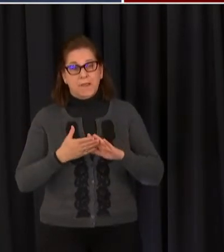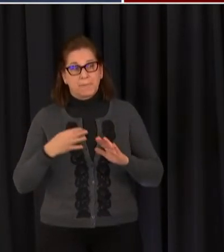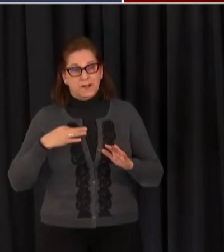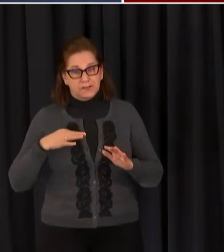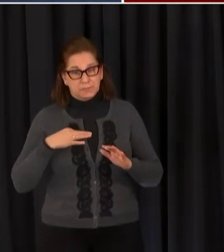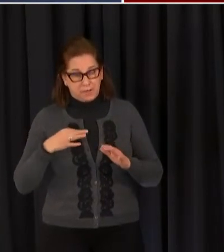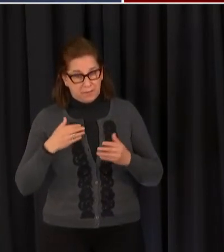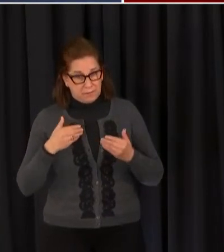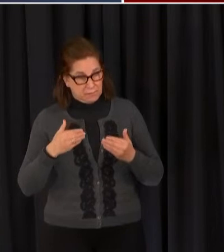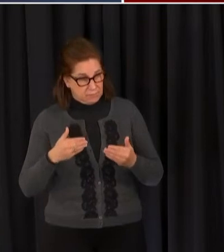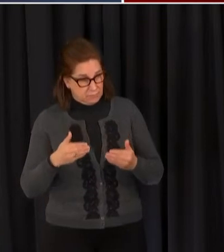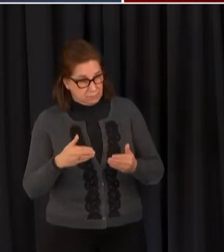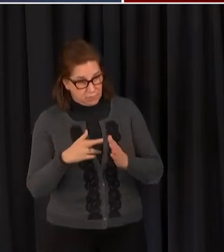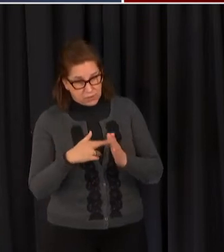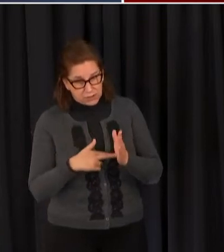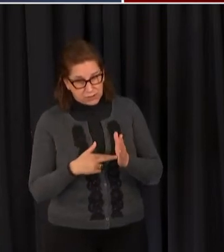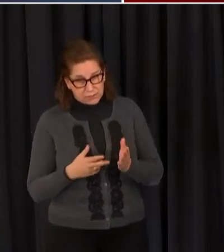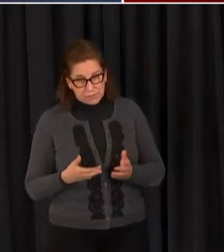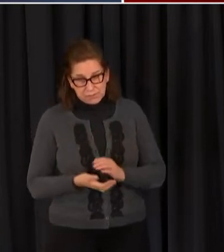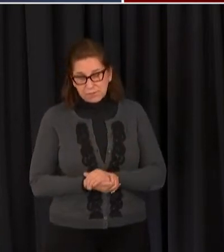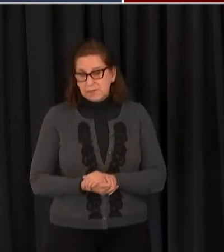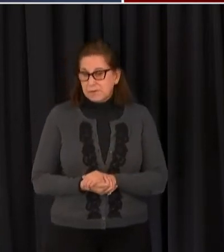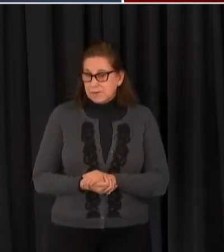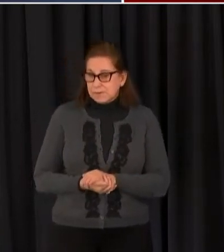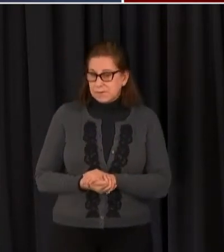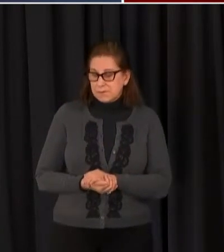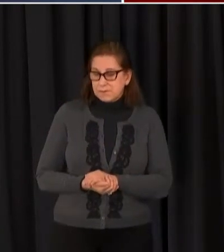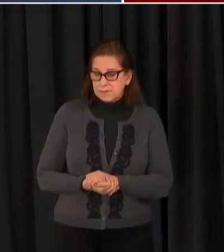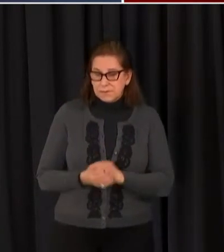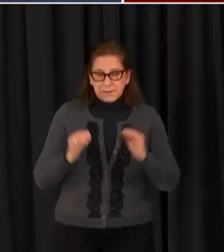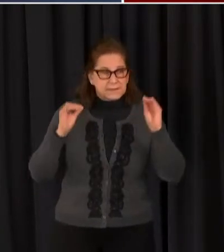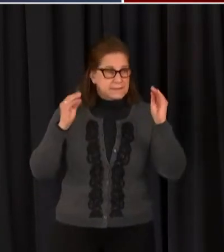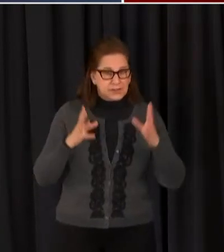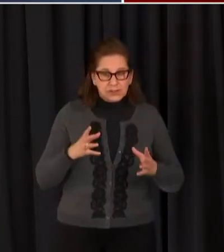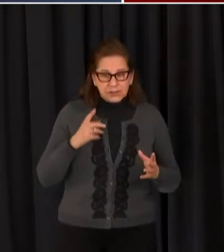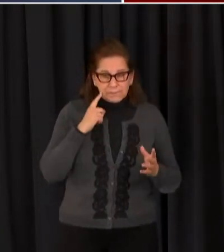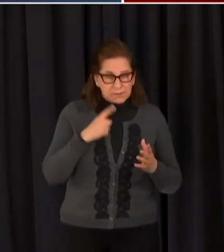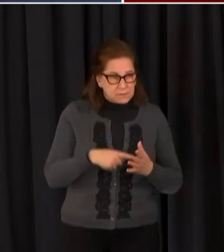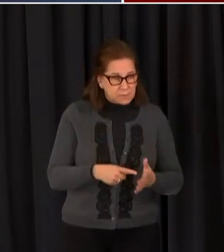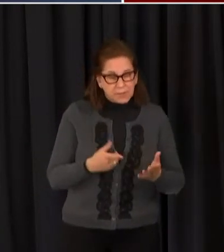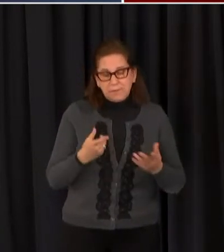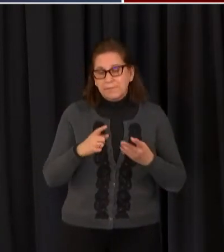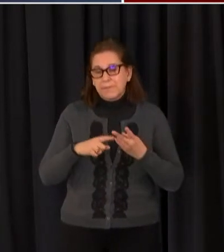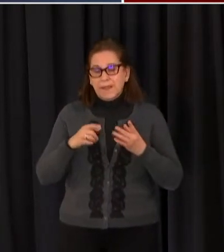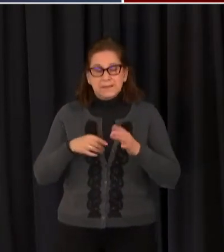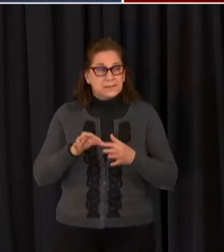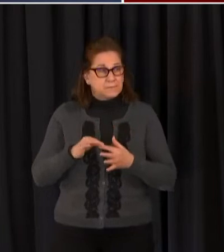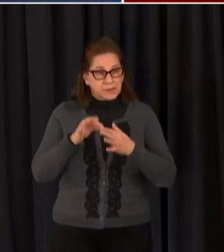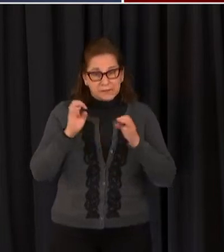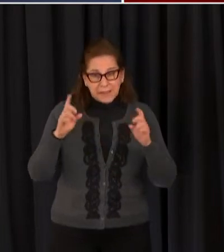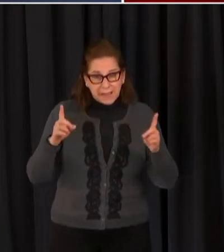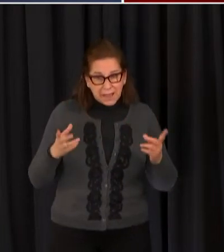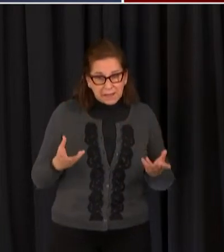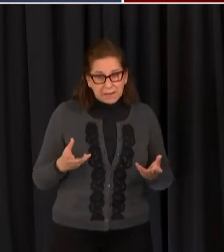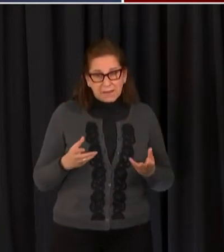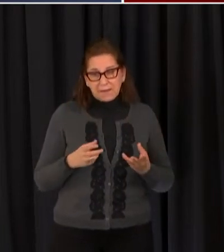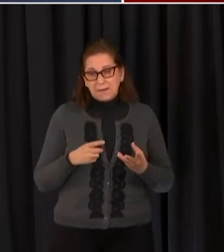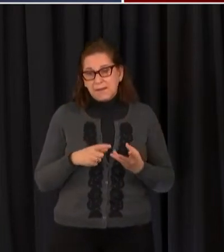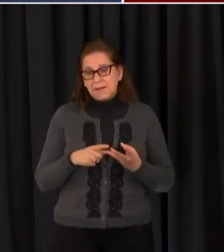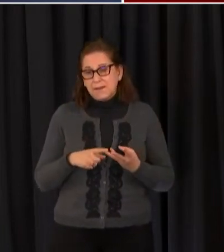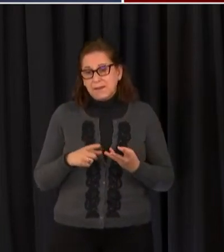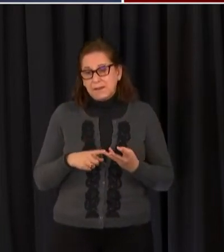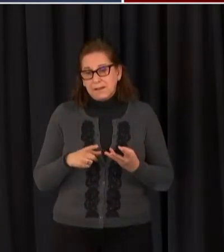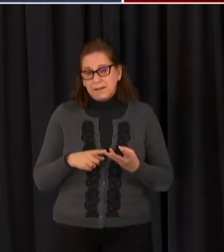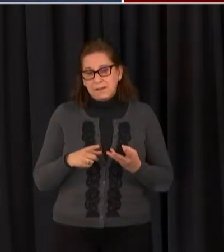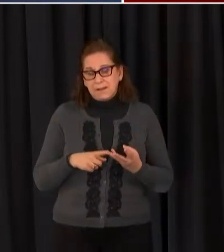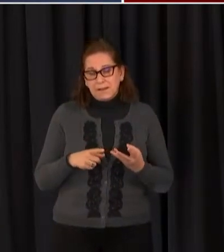portal and call center, or do you anticipate, because I know for teachers there was like a special initiative and they like signed up directly through One Medical or